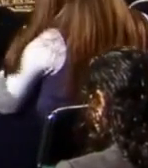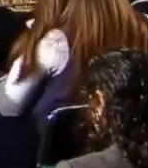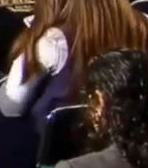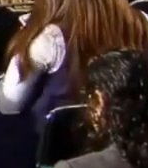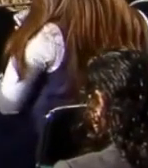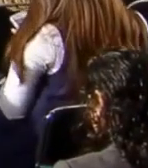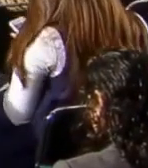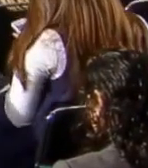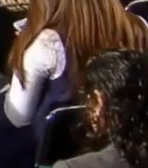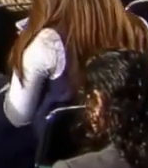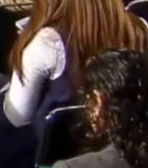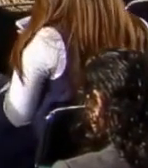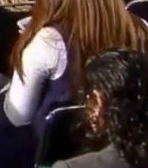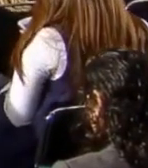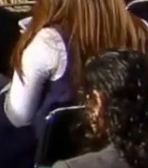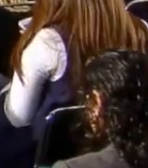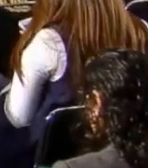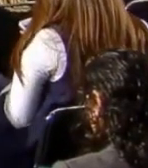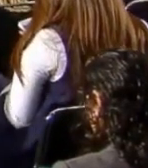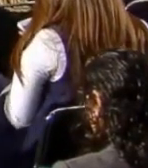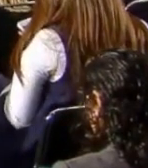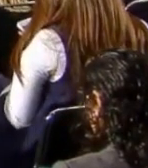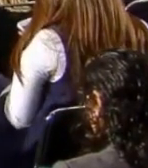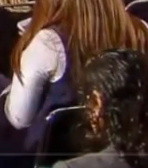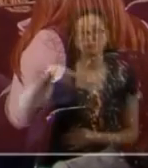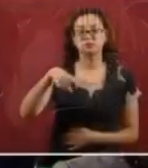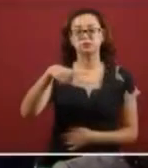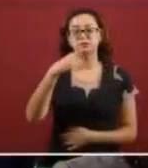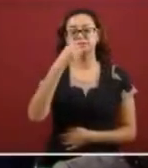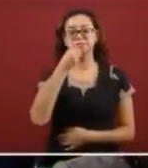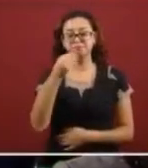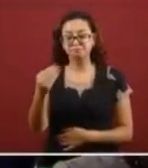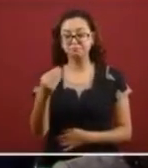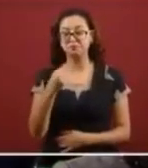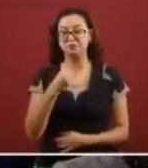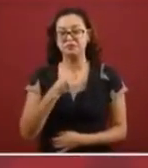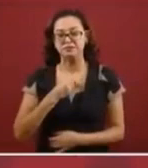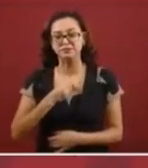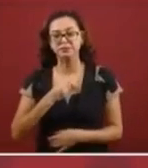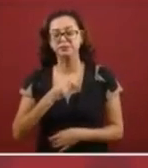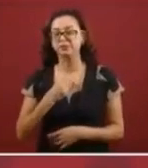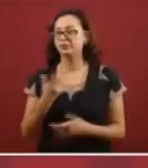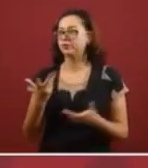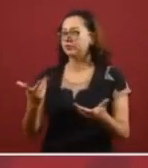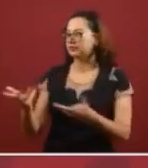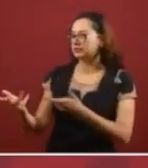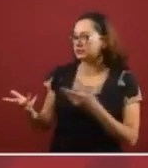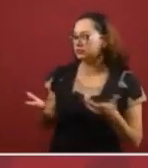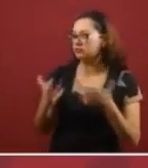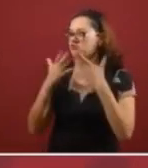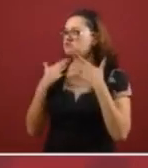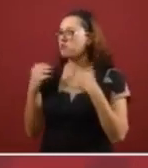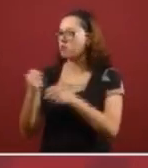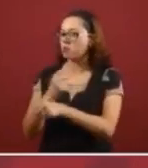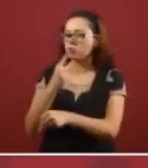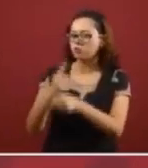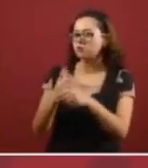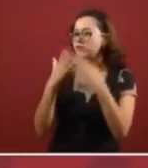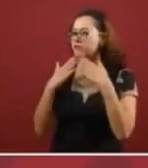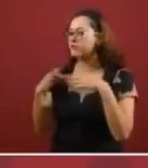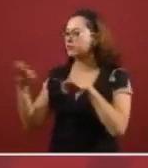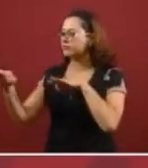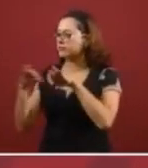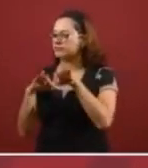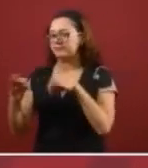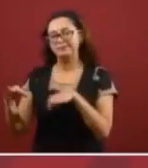country due to the political economics that were imposed upon them, and they faced